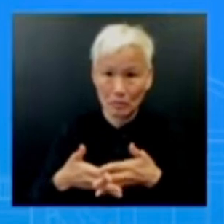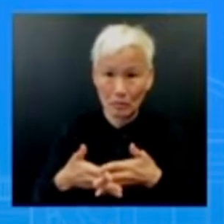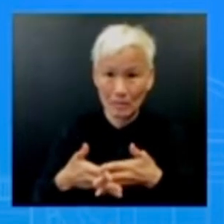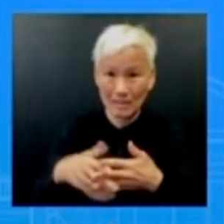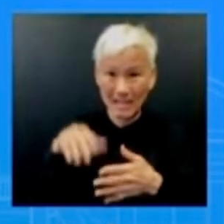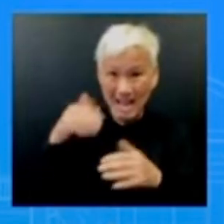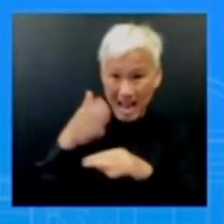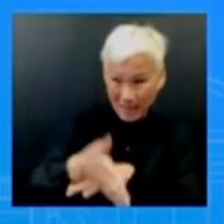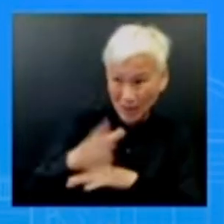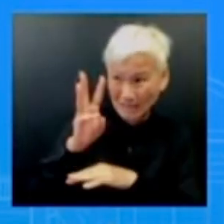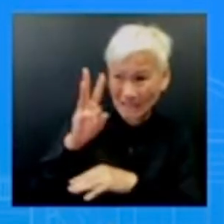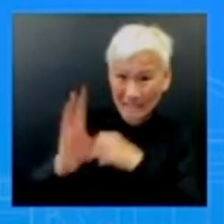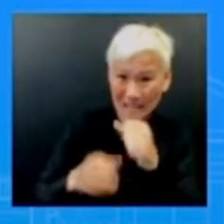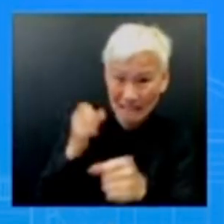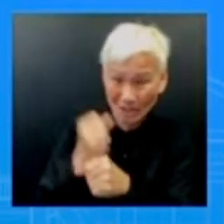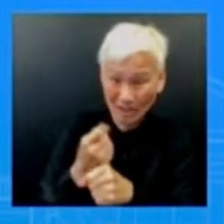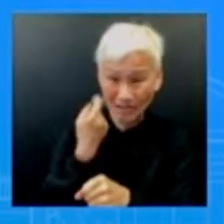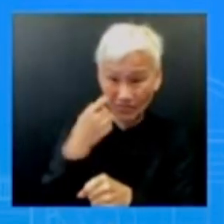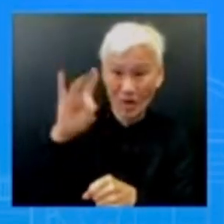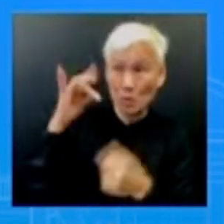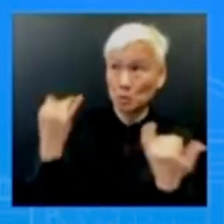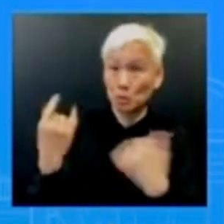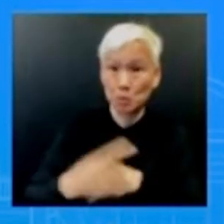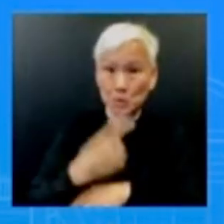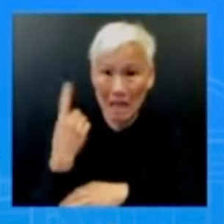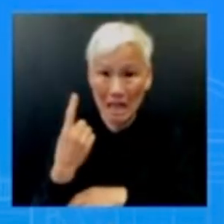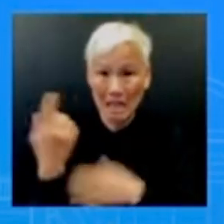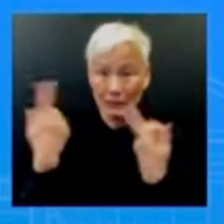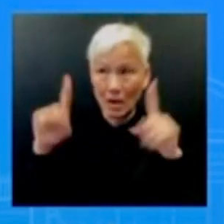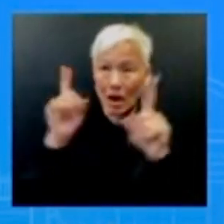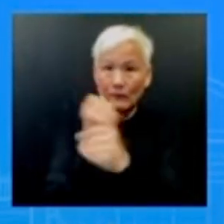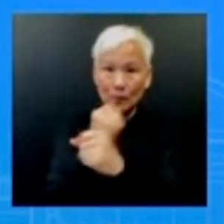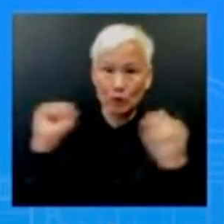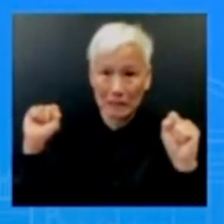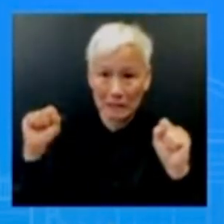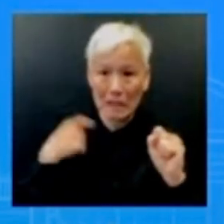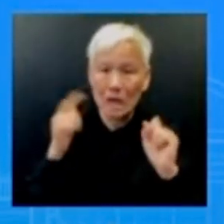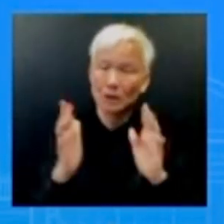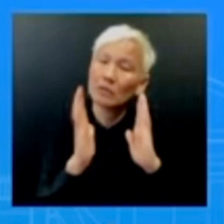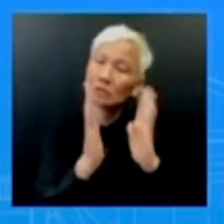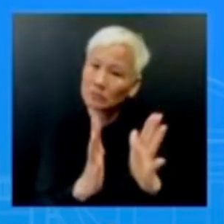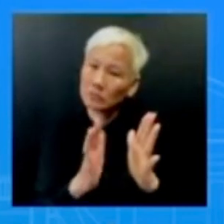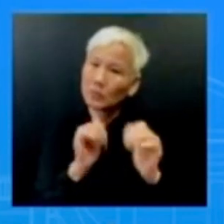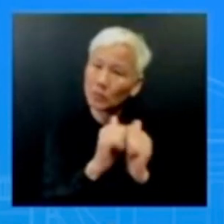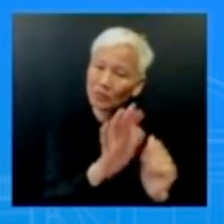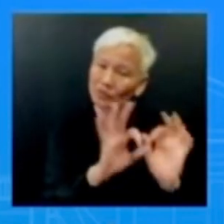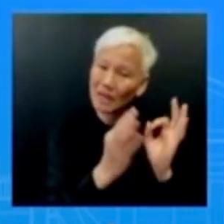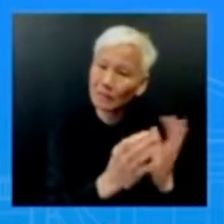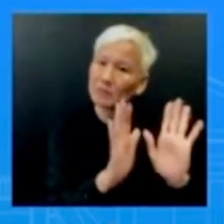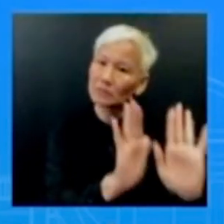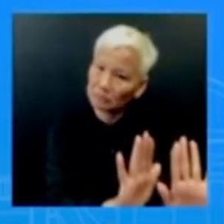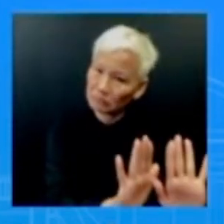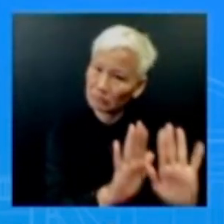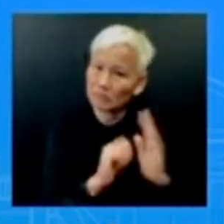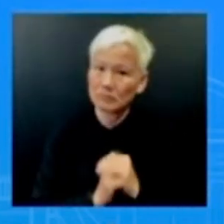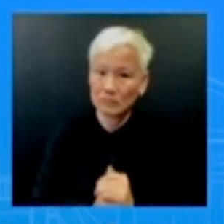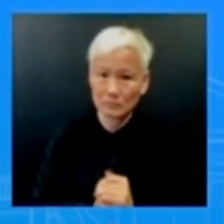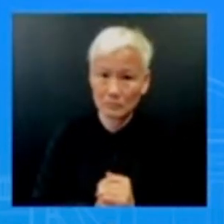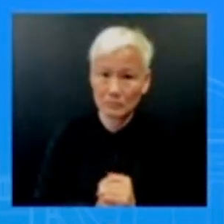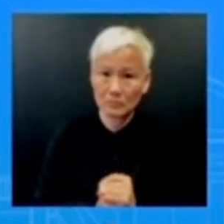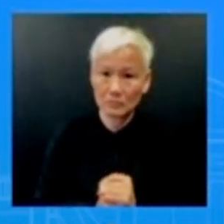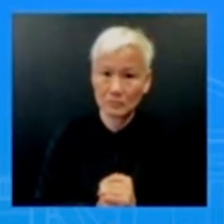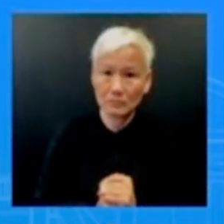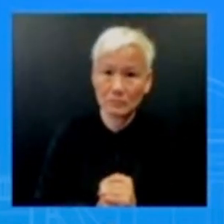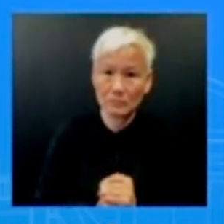We need to give the family a little breathing space. And, sir, really quick, your reaction to President Putin visiting Mariupol